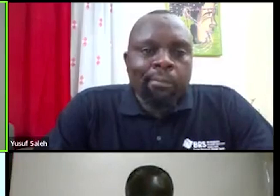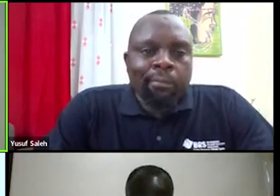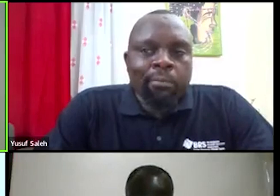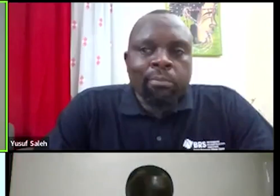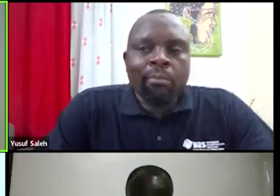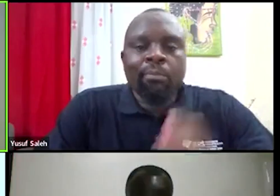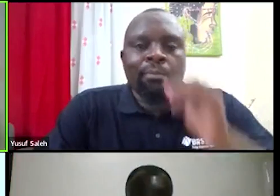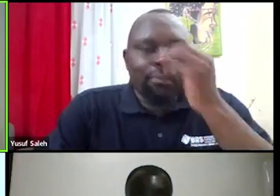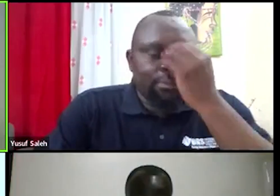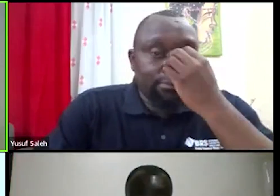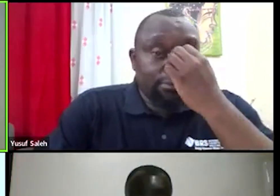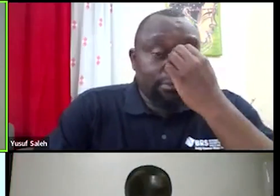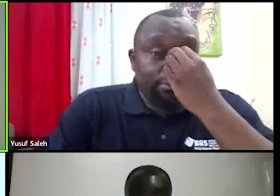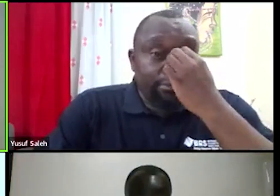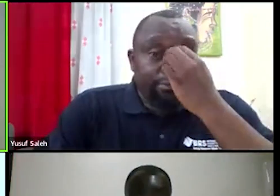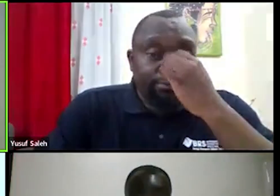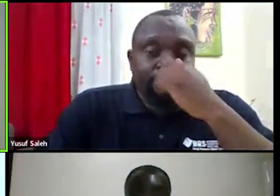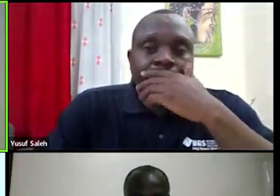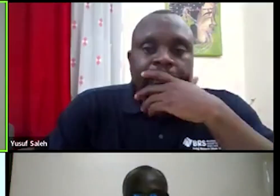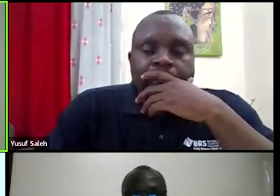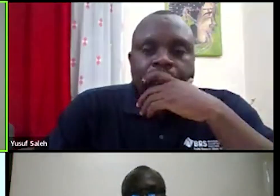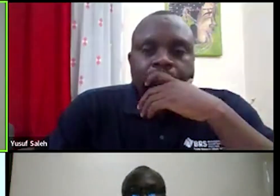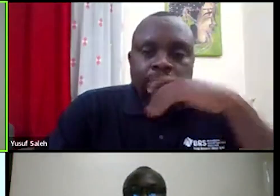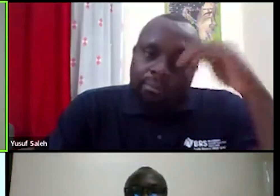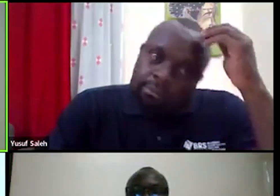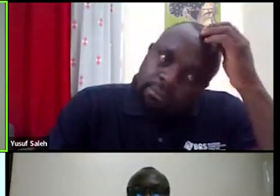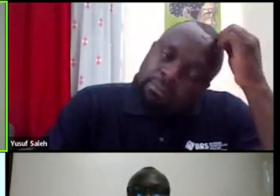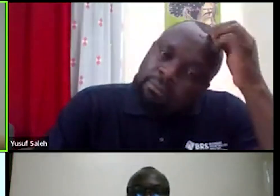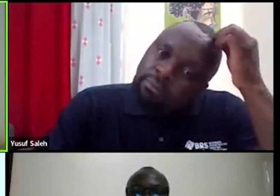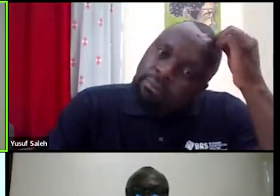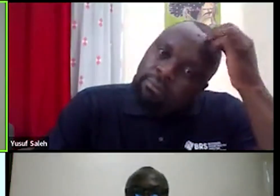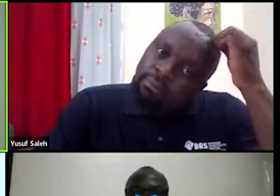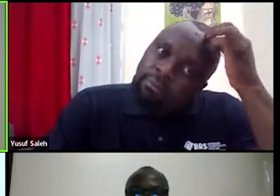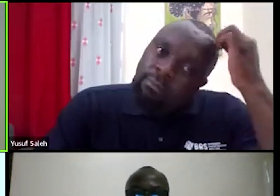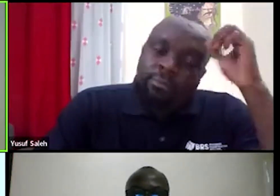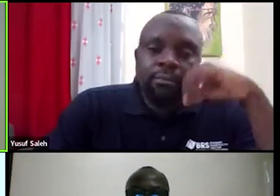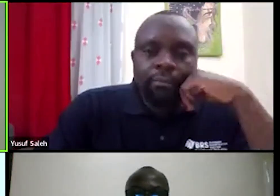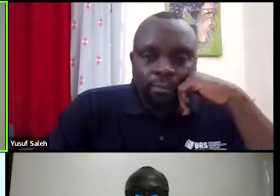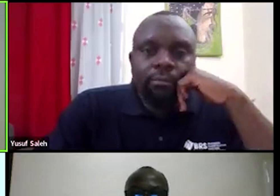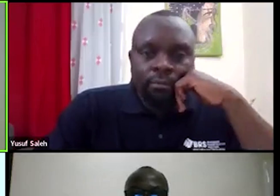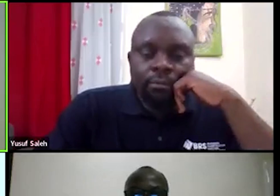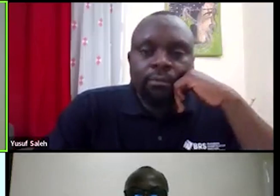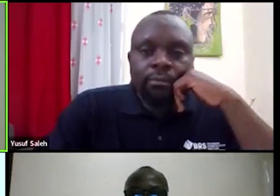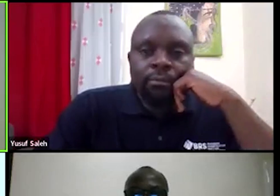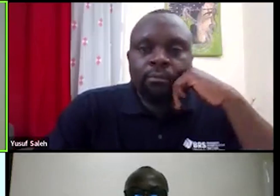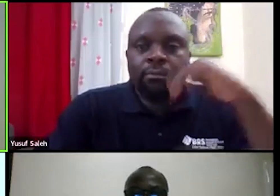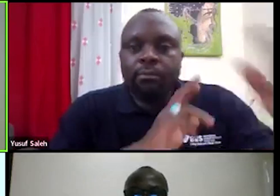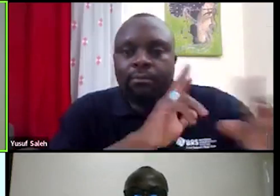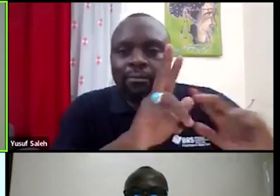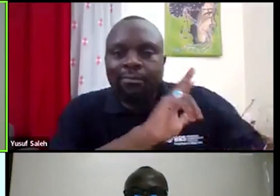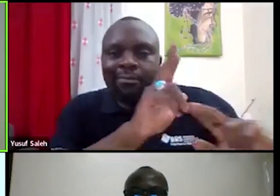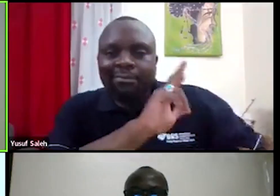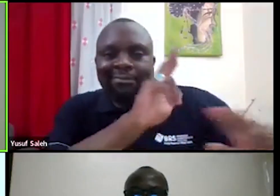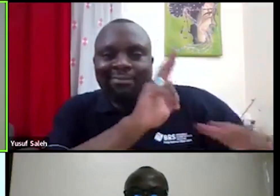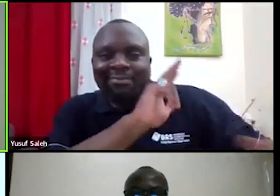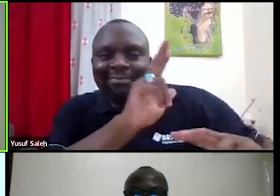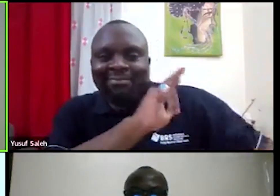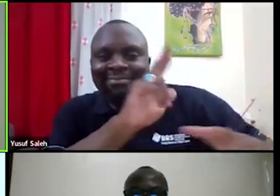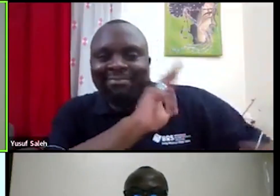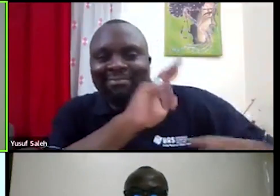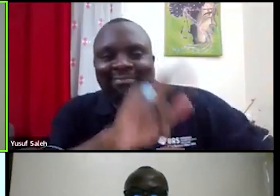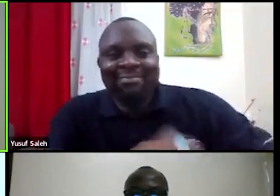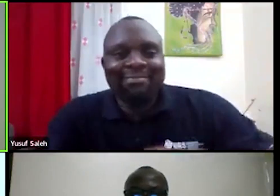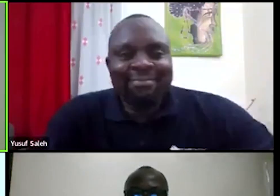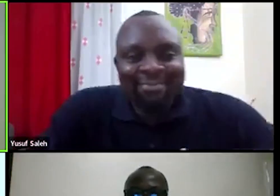point in time, second, we are going to be at Kempinski, like Yusuf has said. We have the HR, CEO,